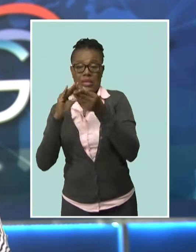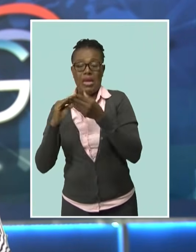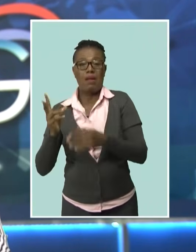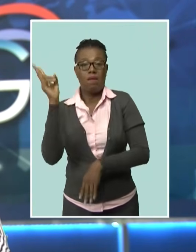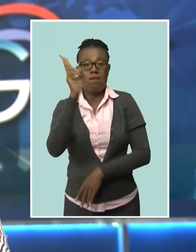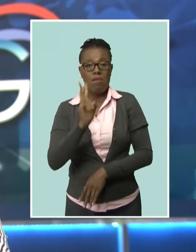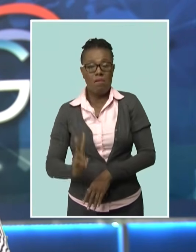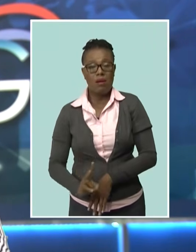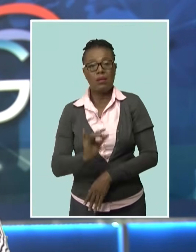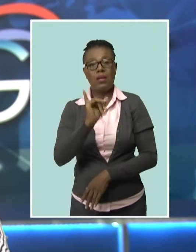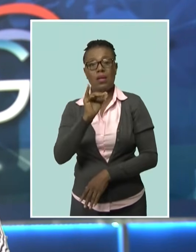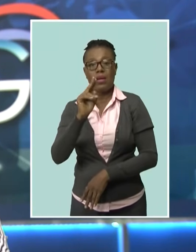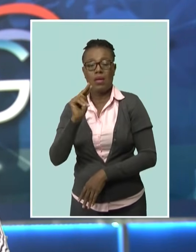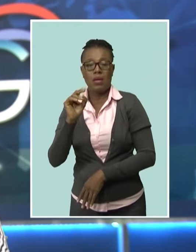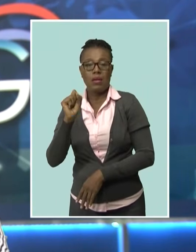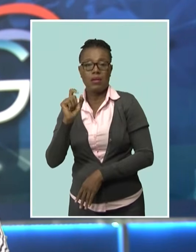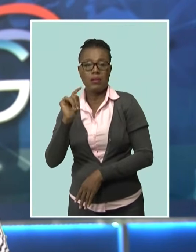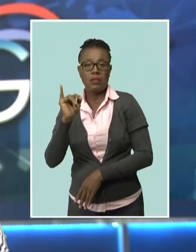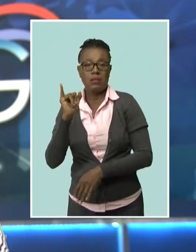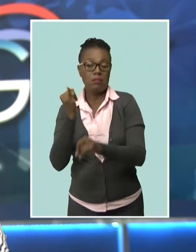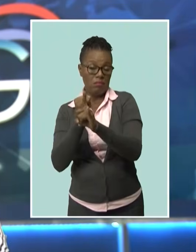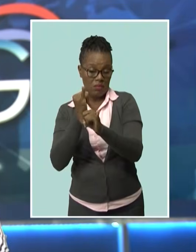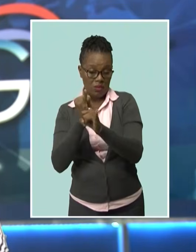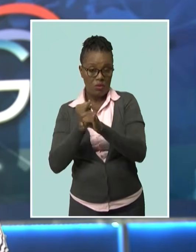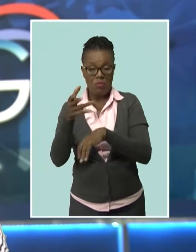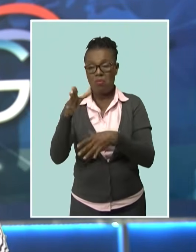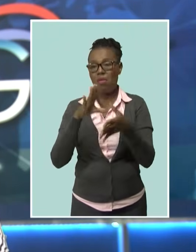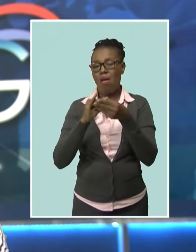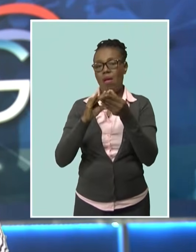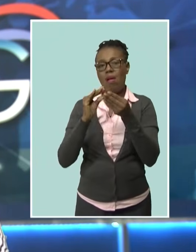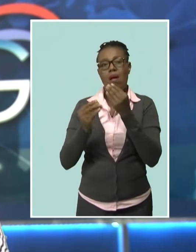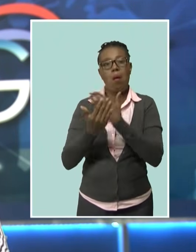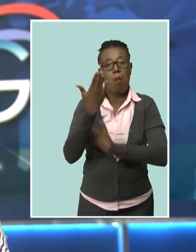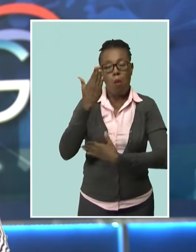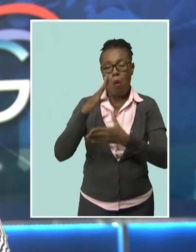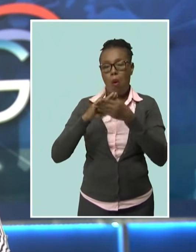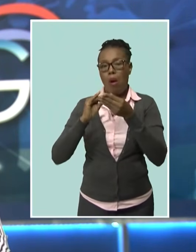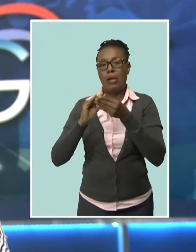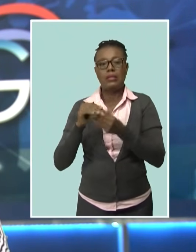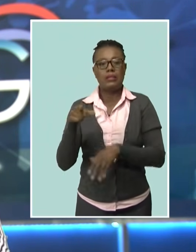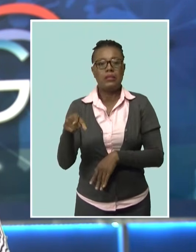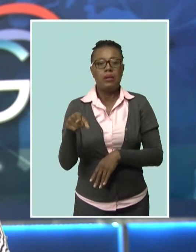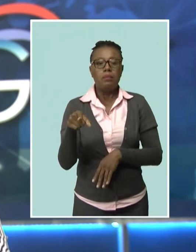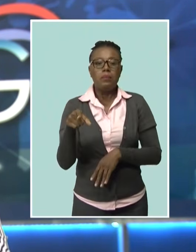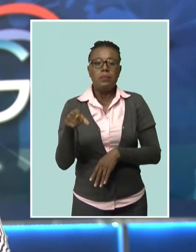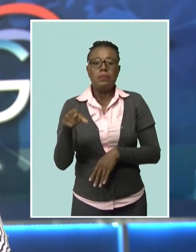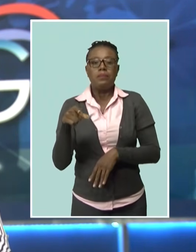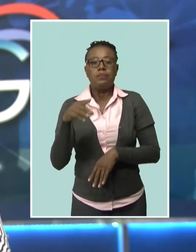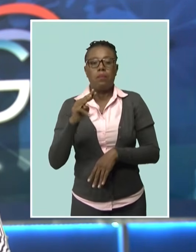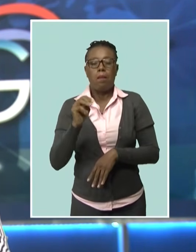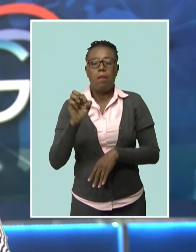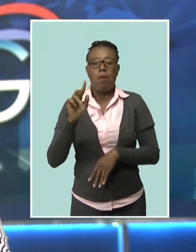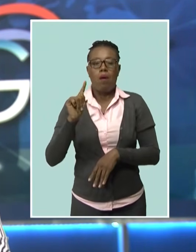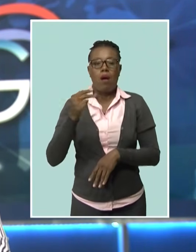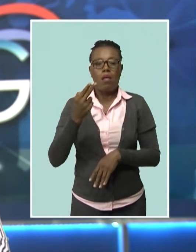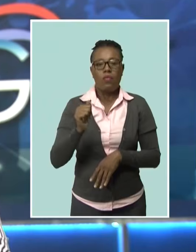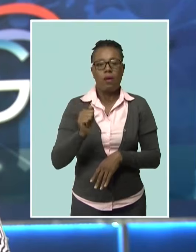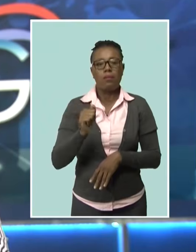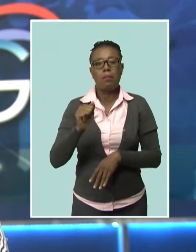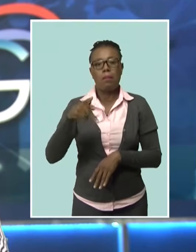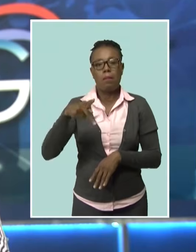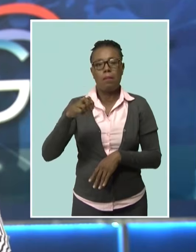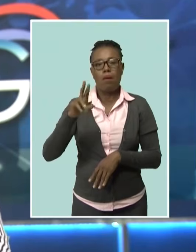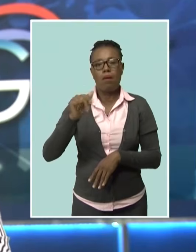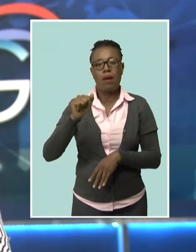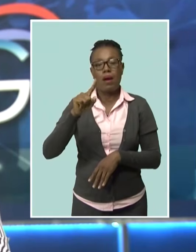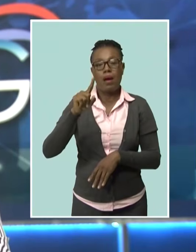Institute, Charge d'Affaires at the Embassy of Venezuela today, Martha Gabriela Ortega Pereza, said her government